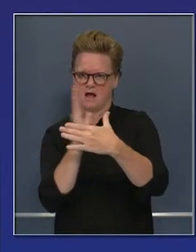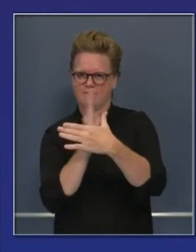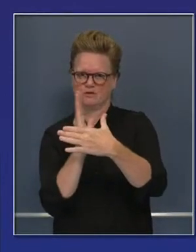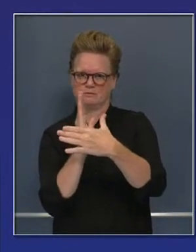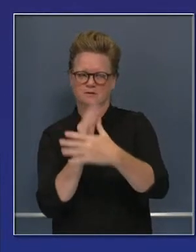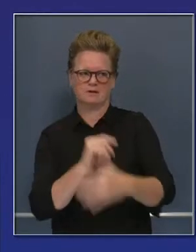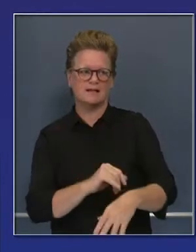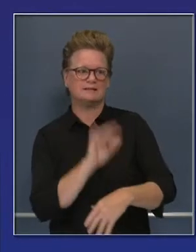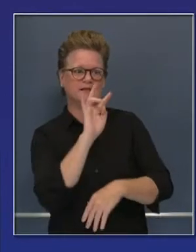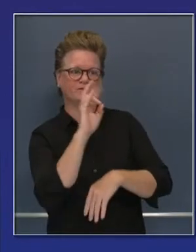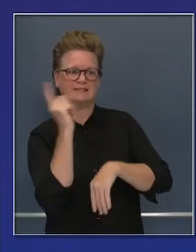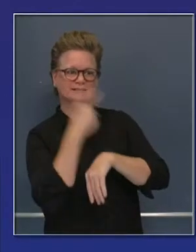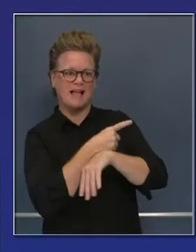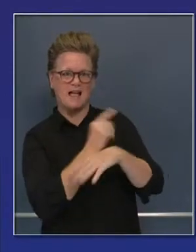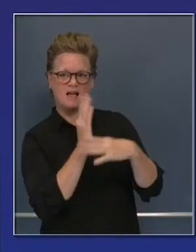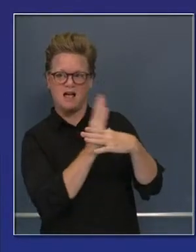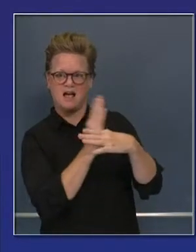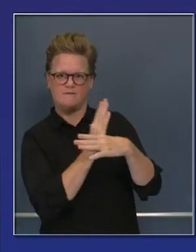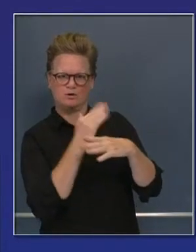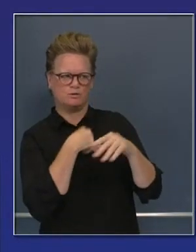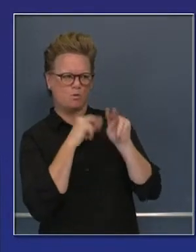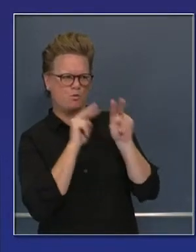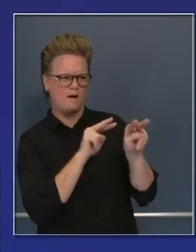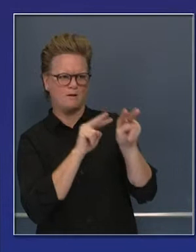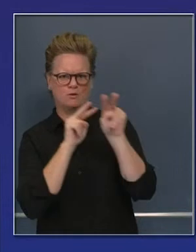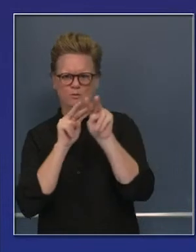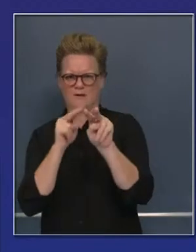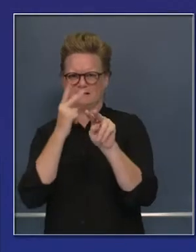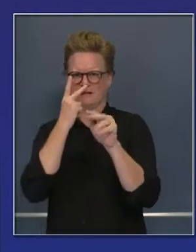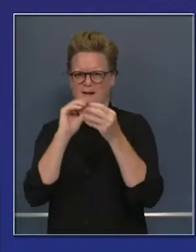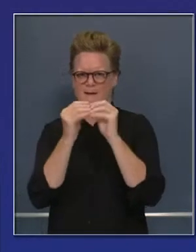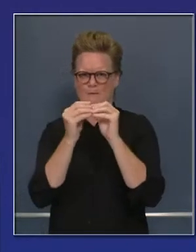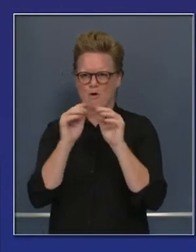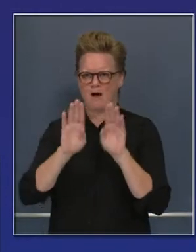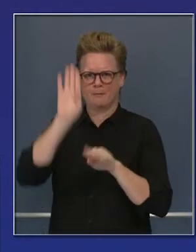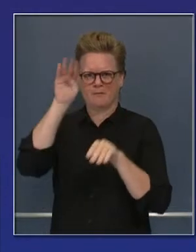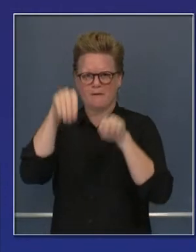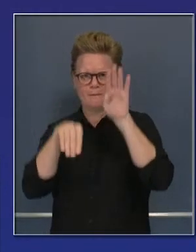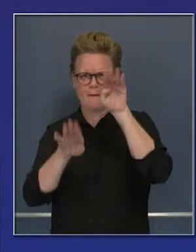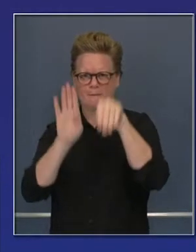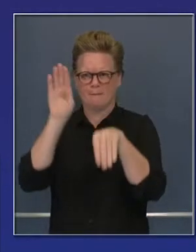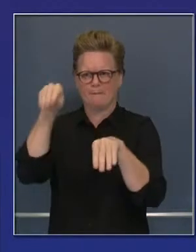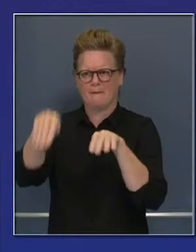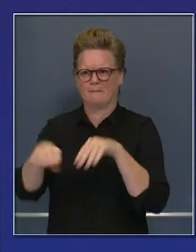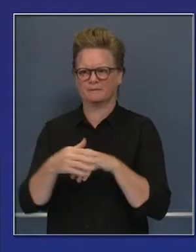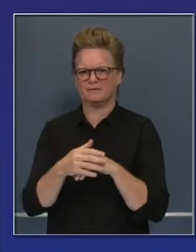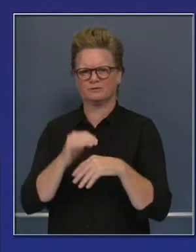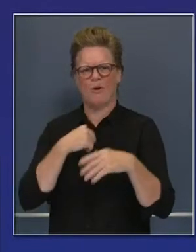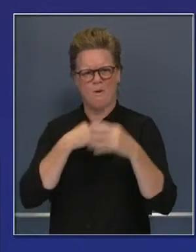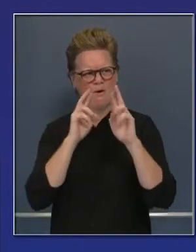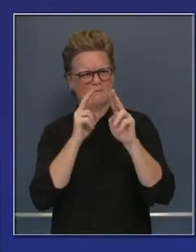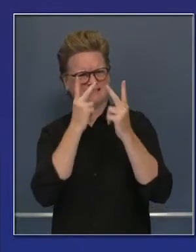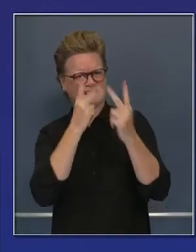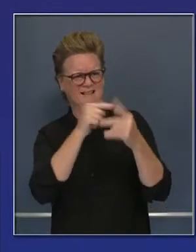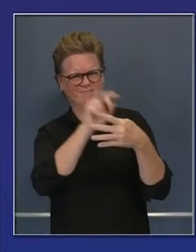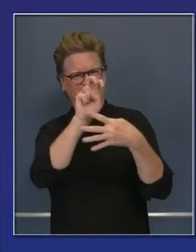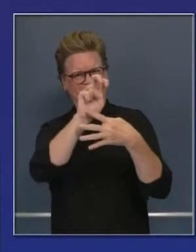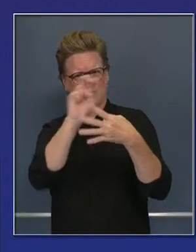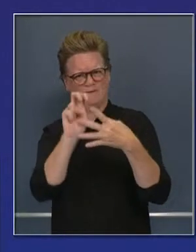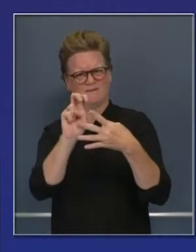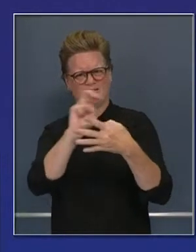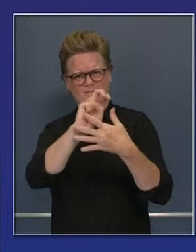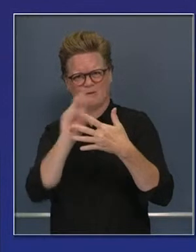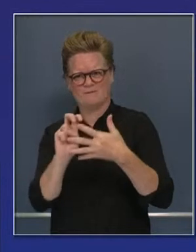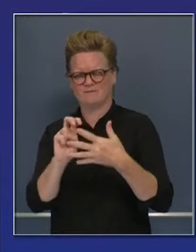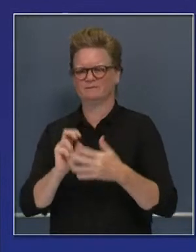tier status, where we have new counties moving forward into new tiers, which provide more